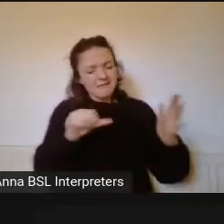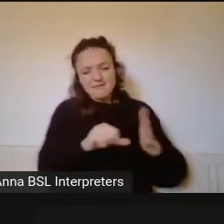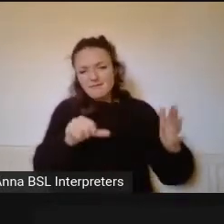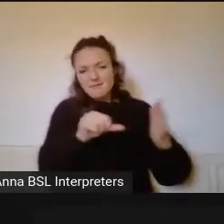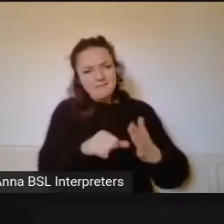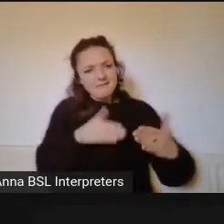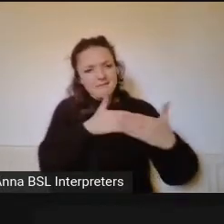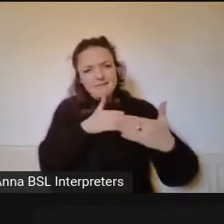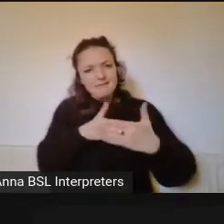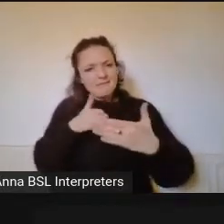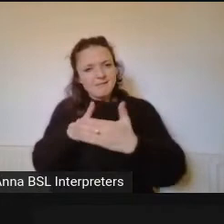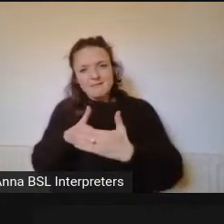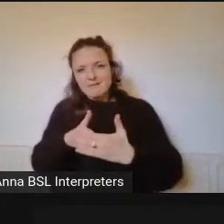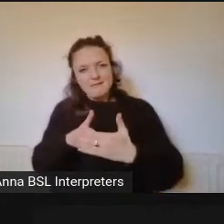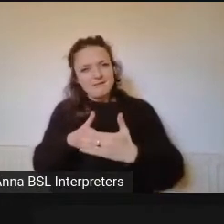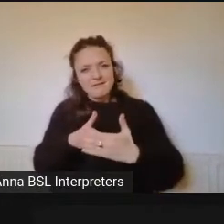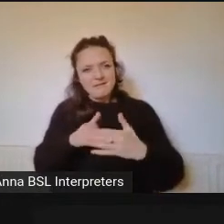at